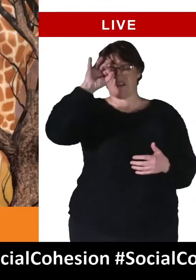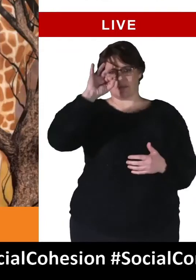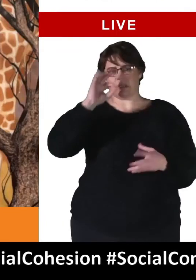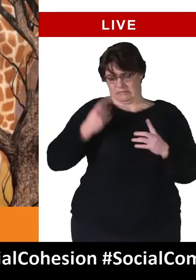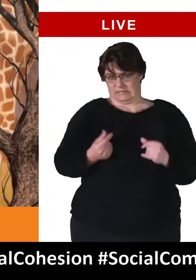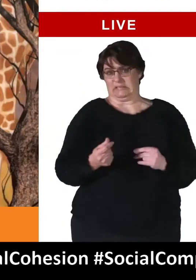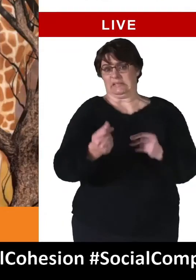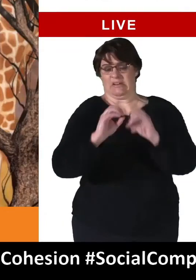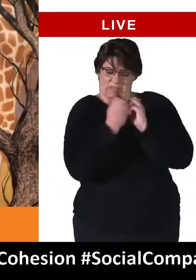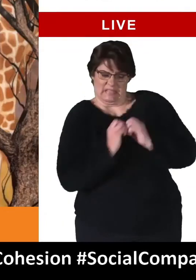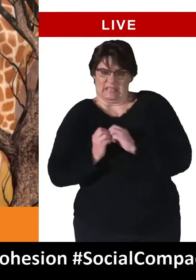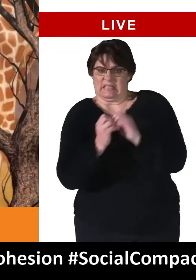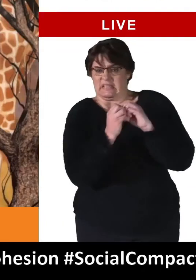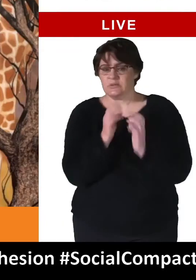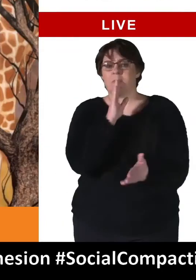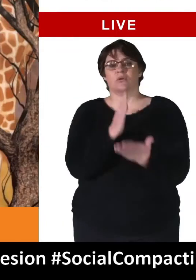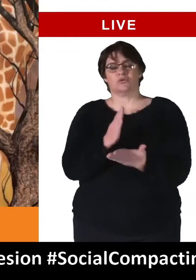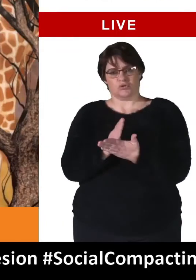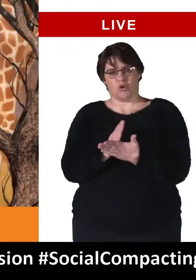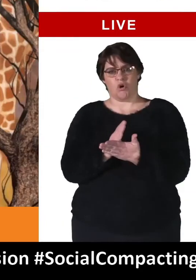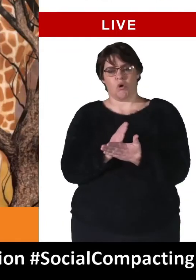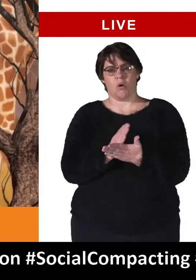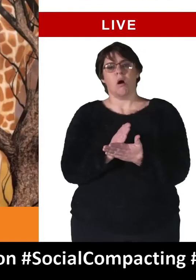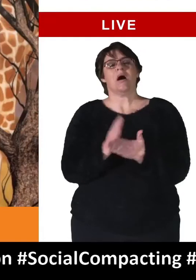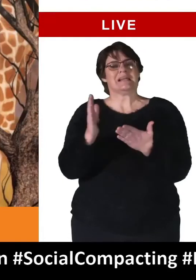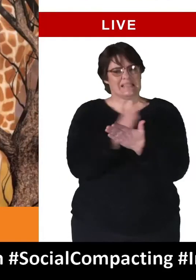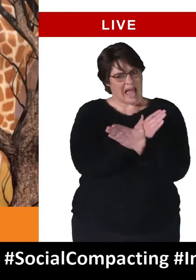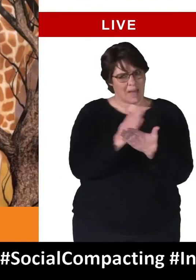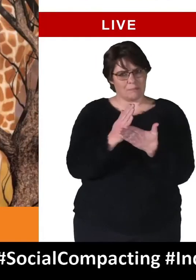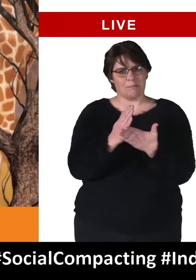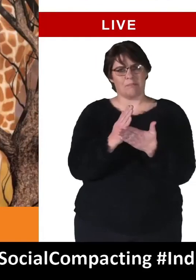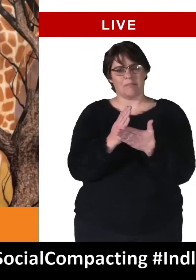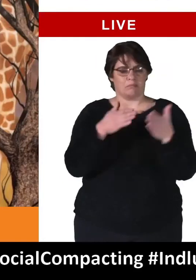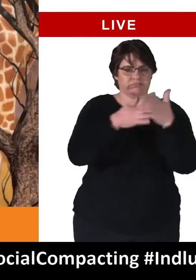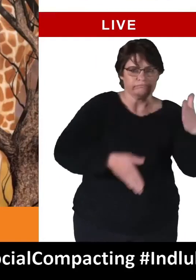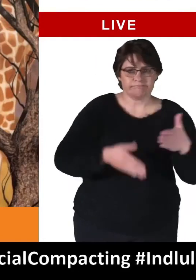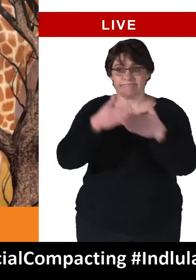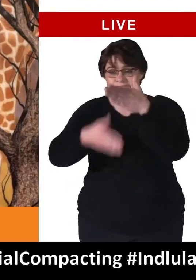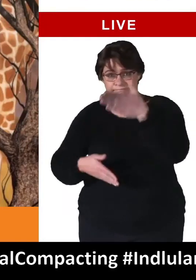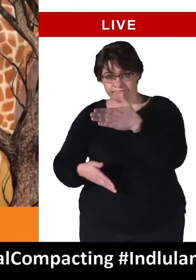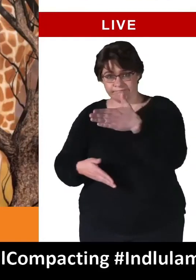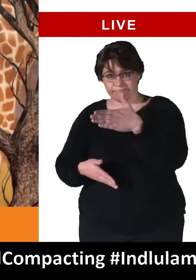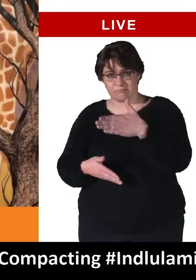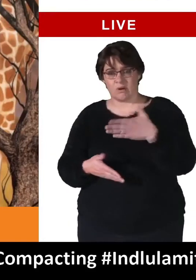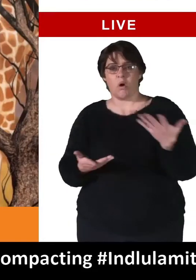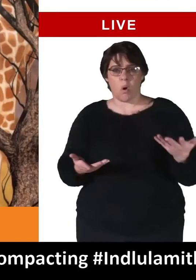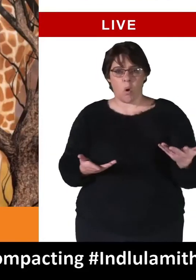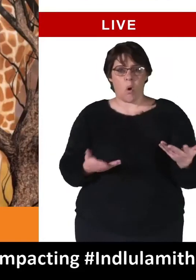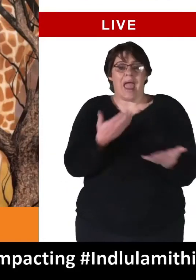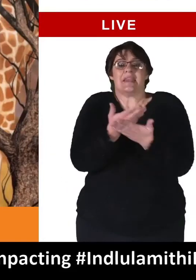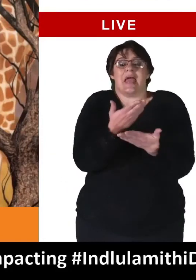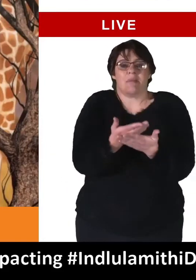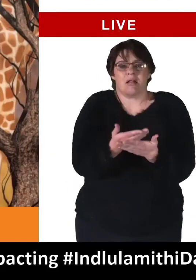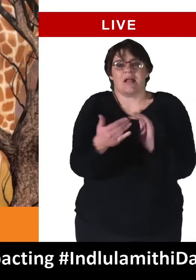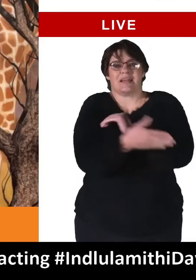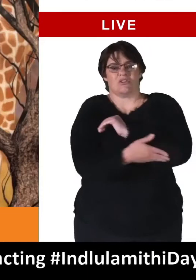great speed in making sure that it relaxes some of the restrictions which are there, or enables